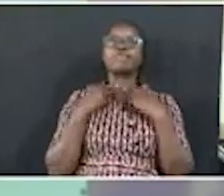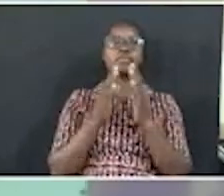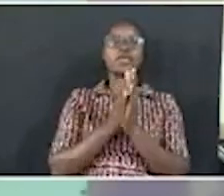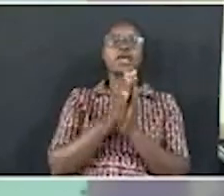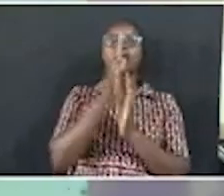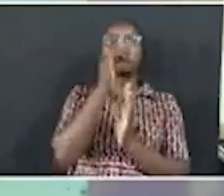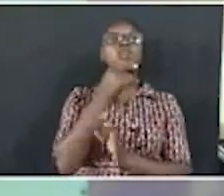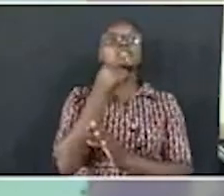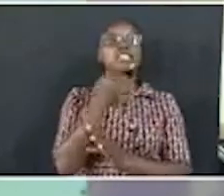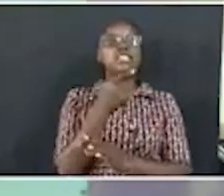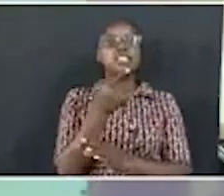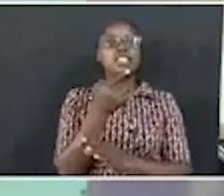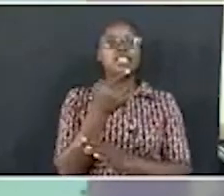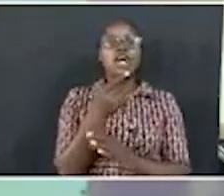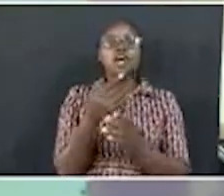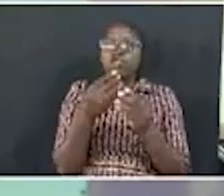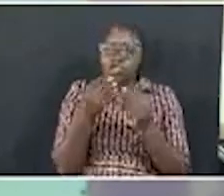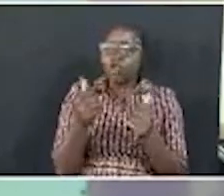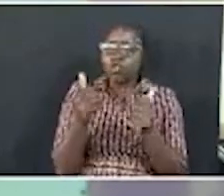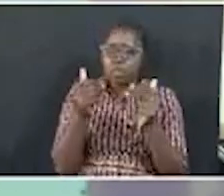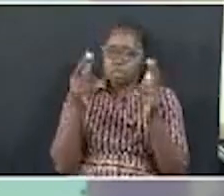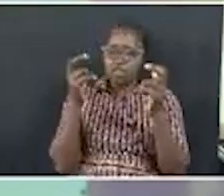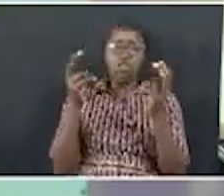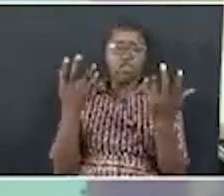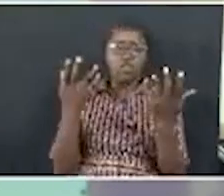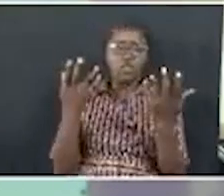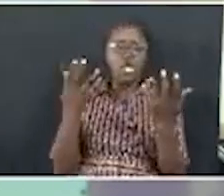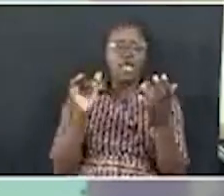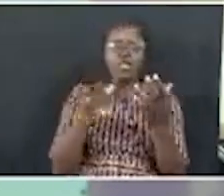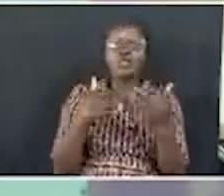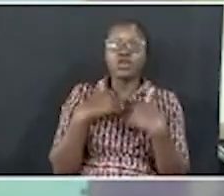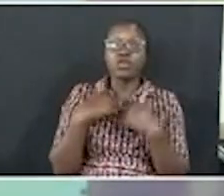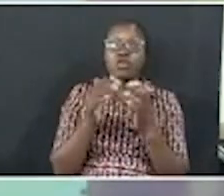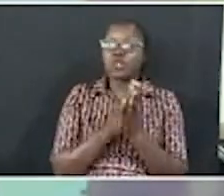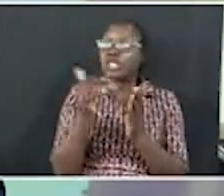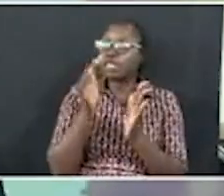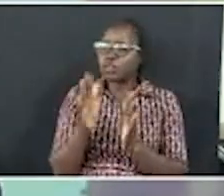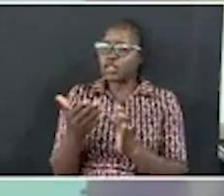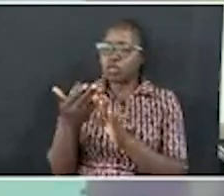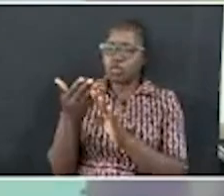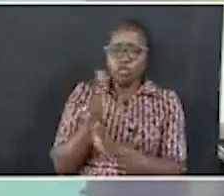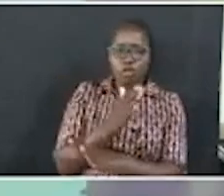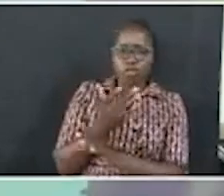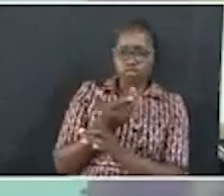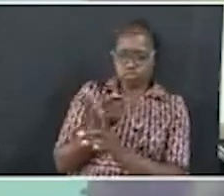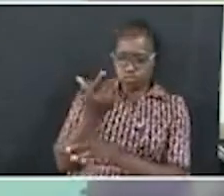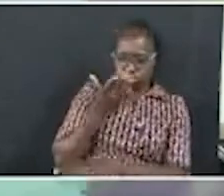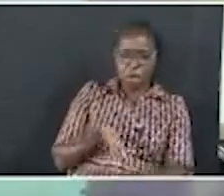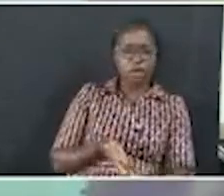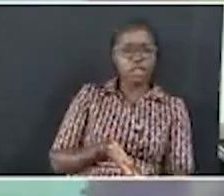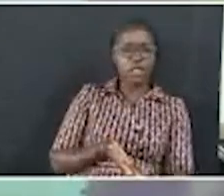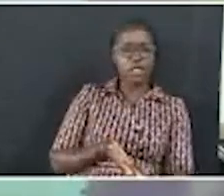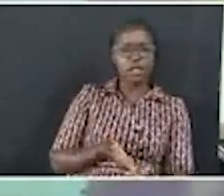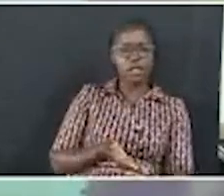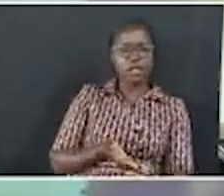God says, sort the issue with that person before coming here.